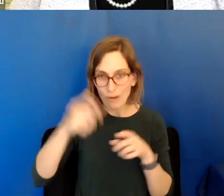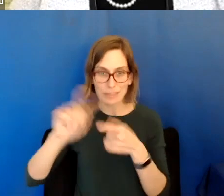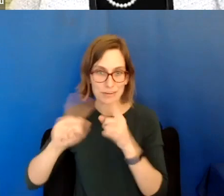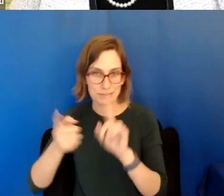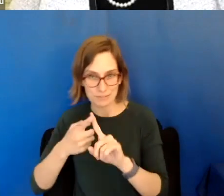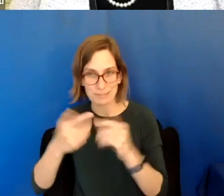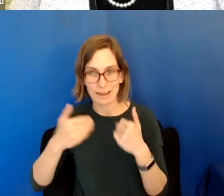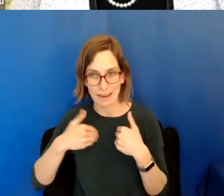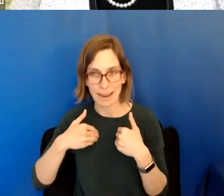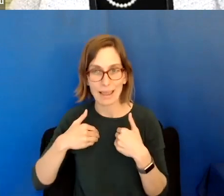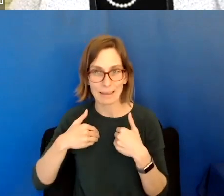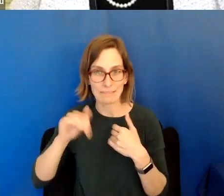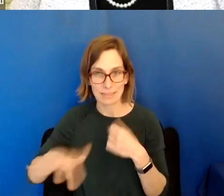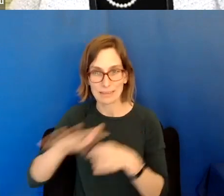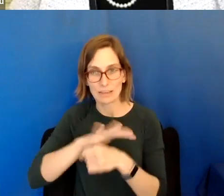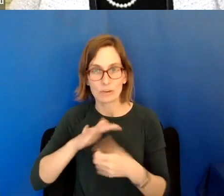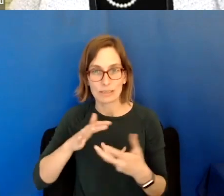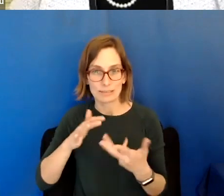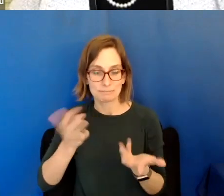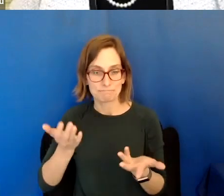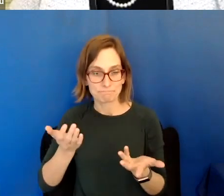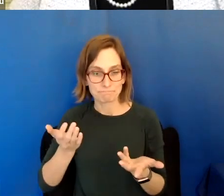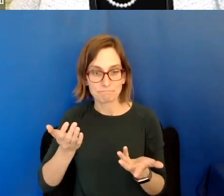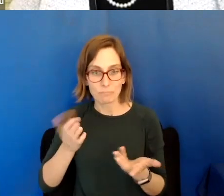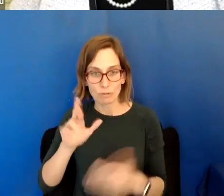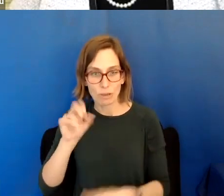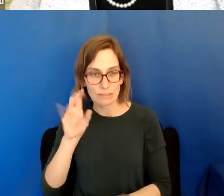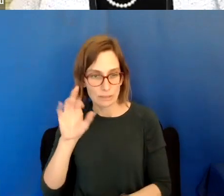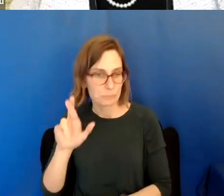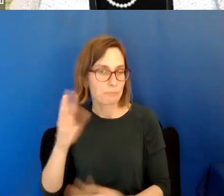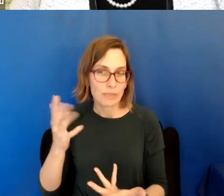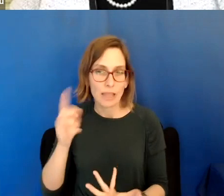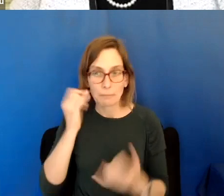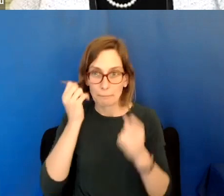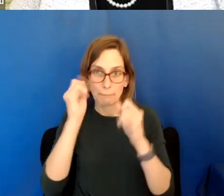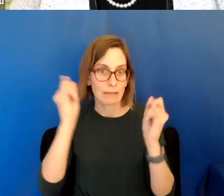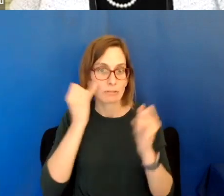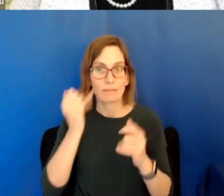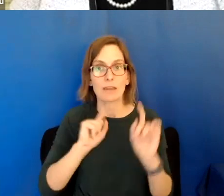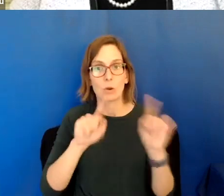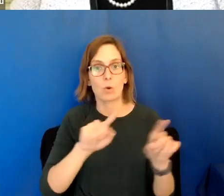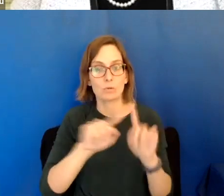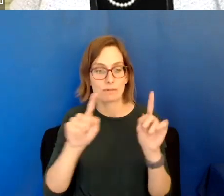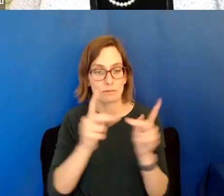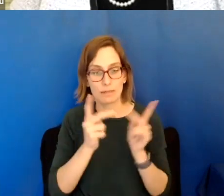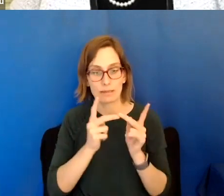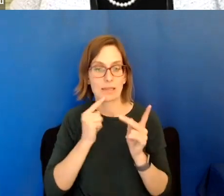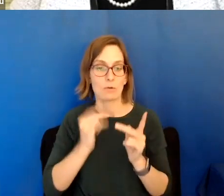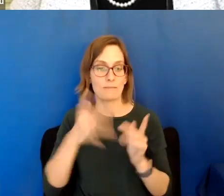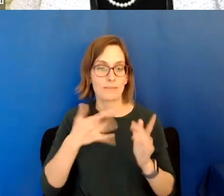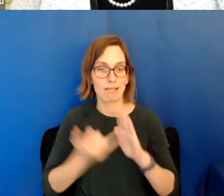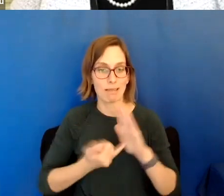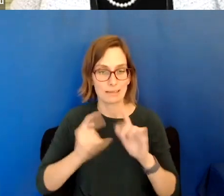in Rossier. And I could imagine, you know, like, if I had gone elsewhere, I would have felt isolated in a different way. And so I think that